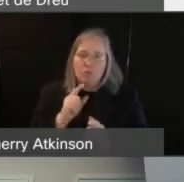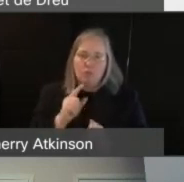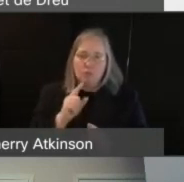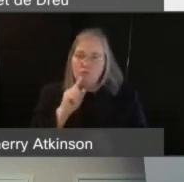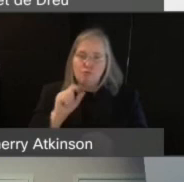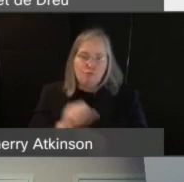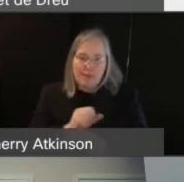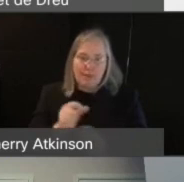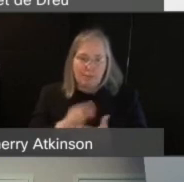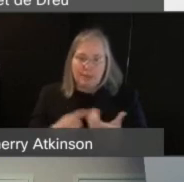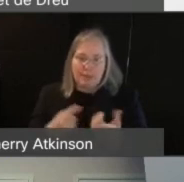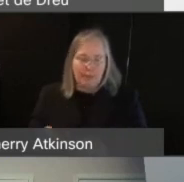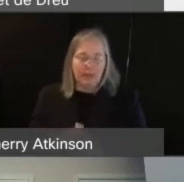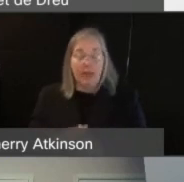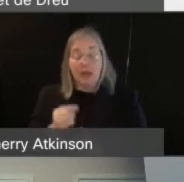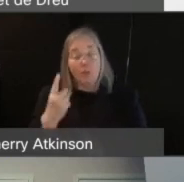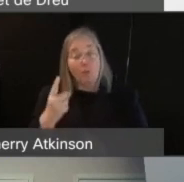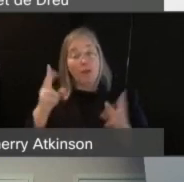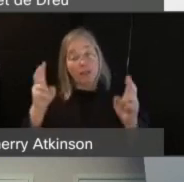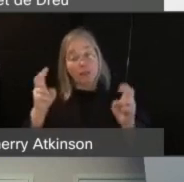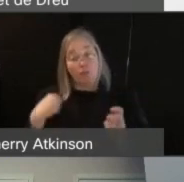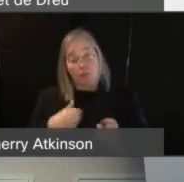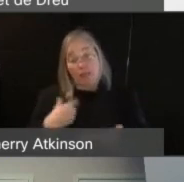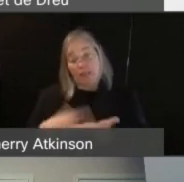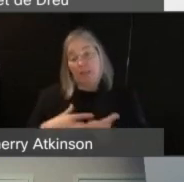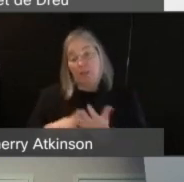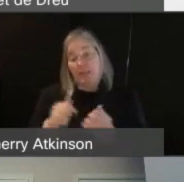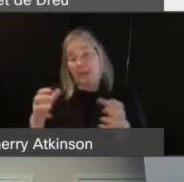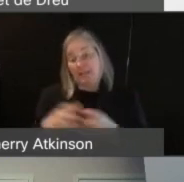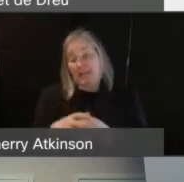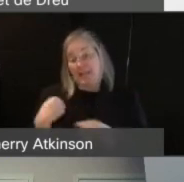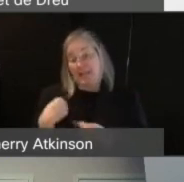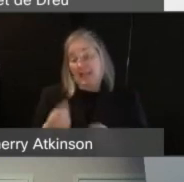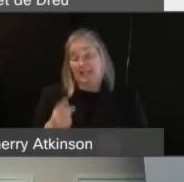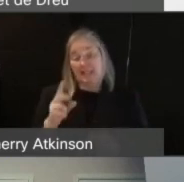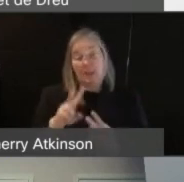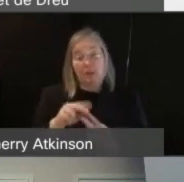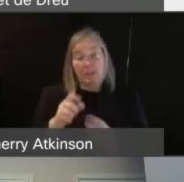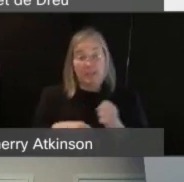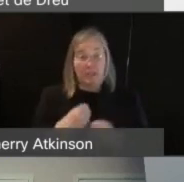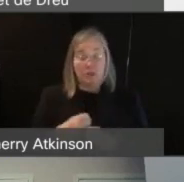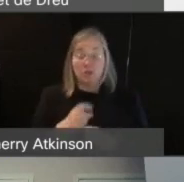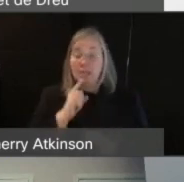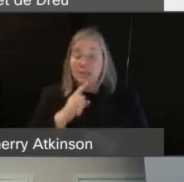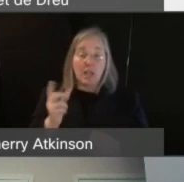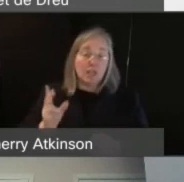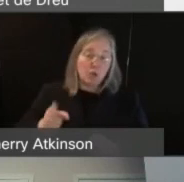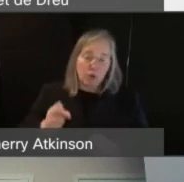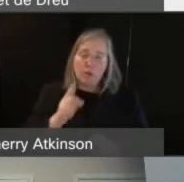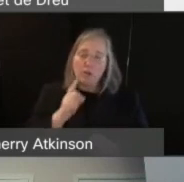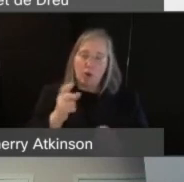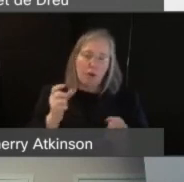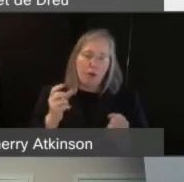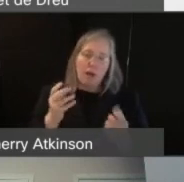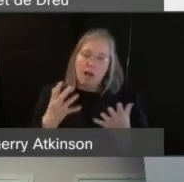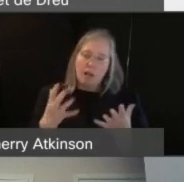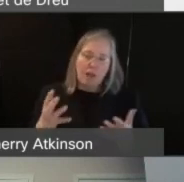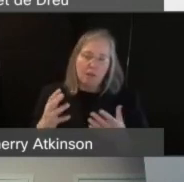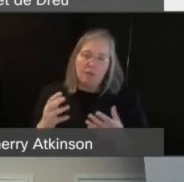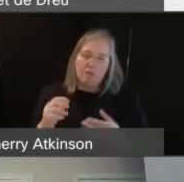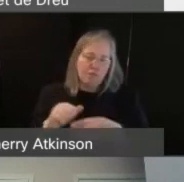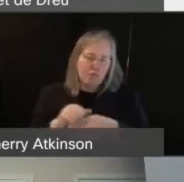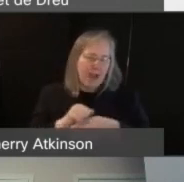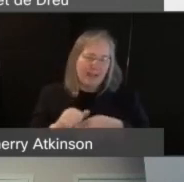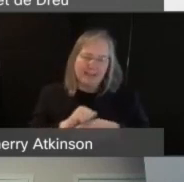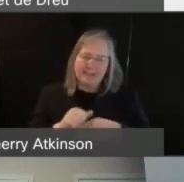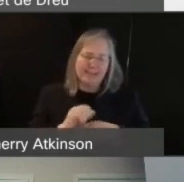of the issues we talked with committee in the last couple of years is historically there are a lot of practice, really not sound